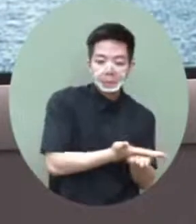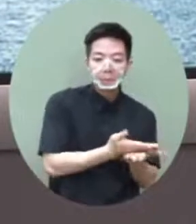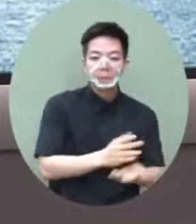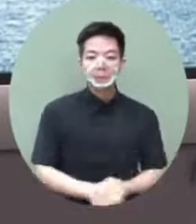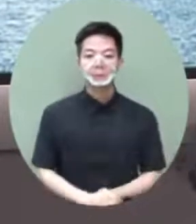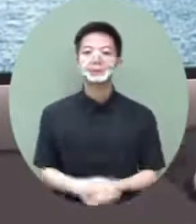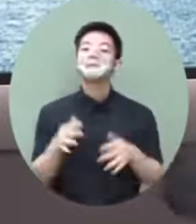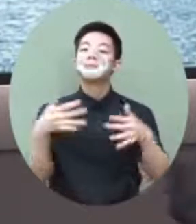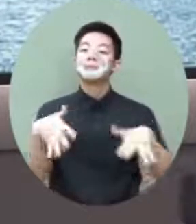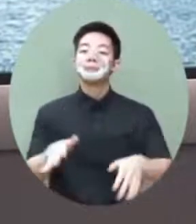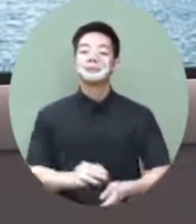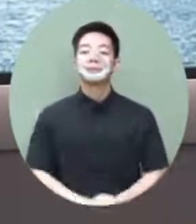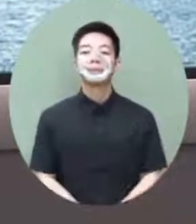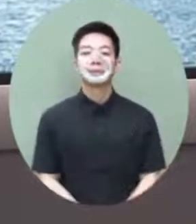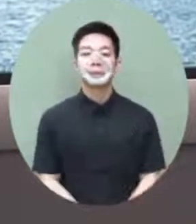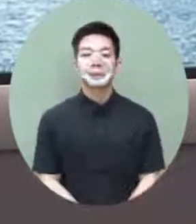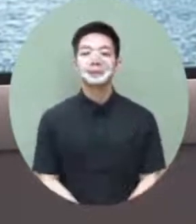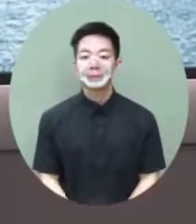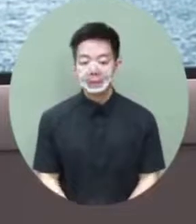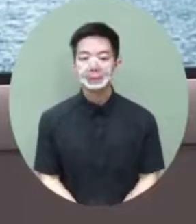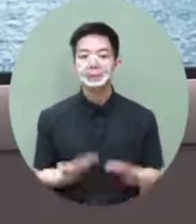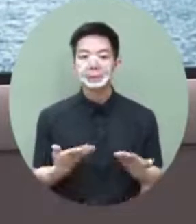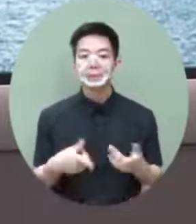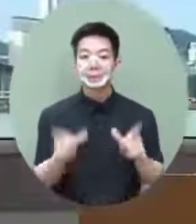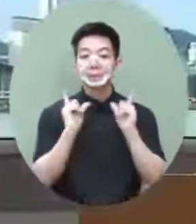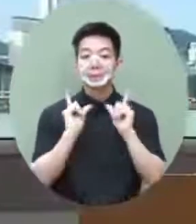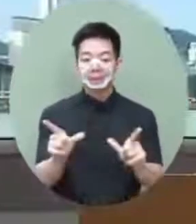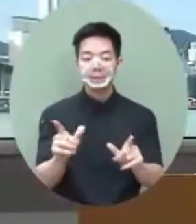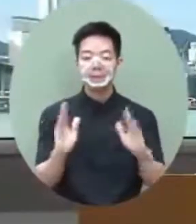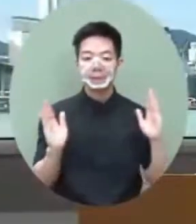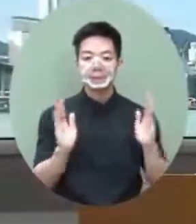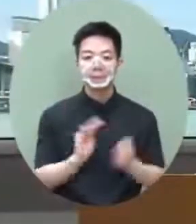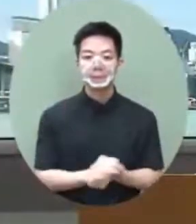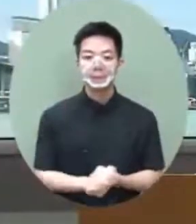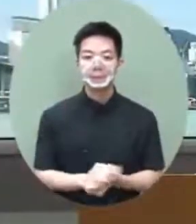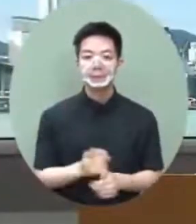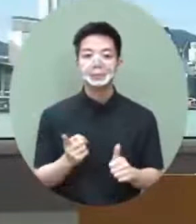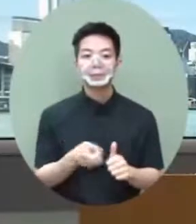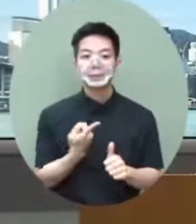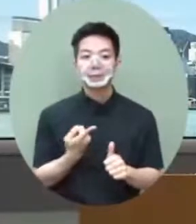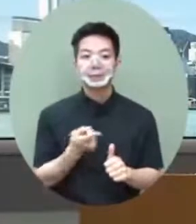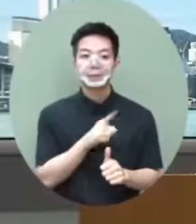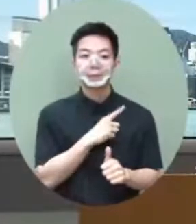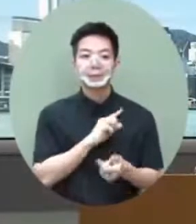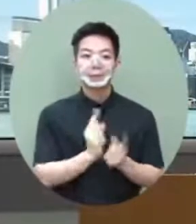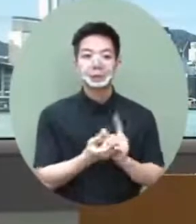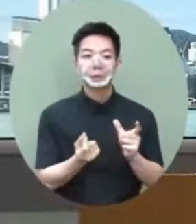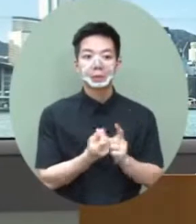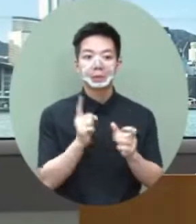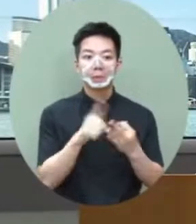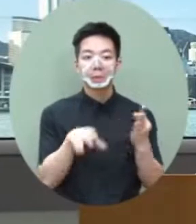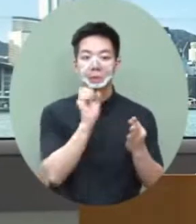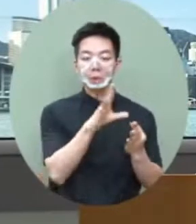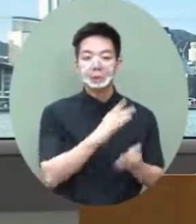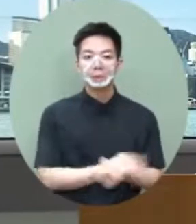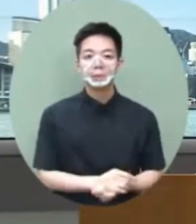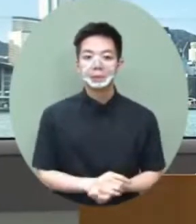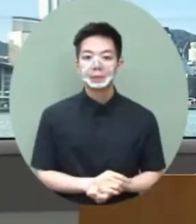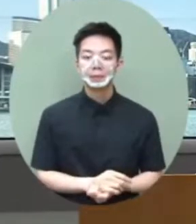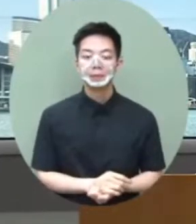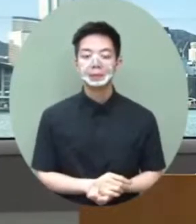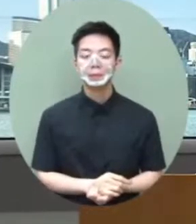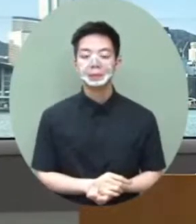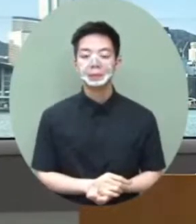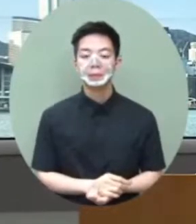11,444 of them have recovered and returned to their post. That's all for me. The floor is now open. Please state the media organization